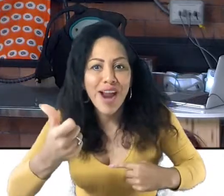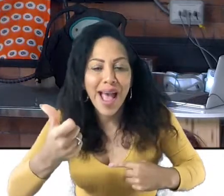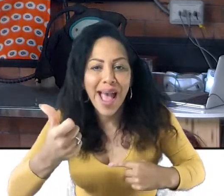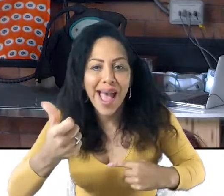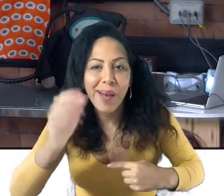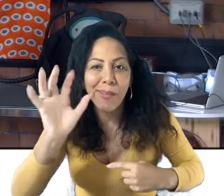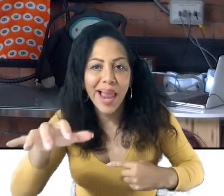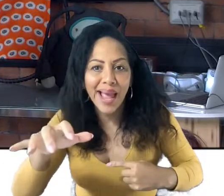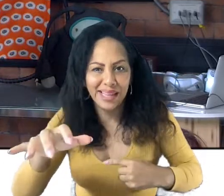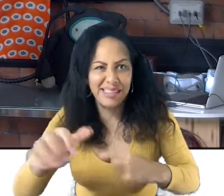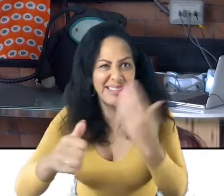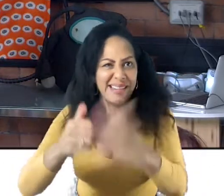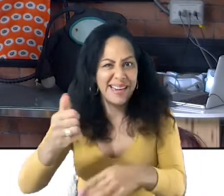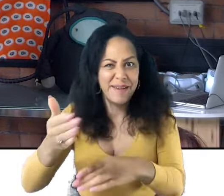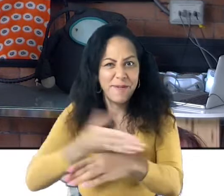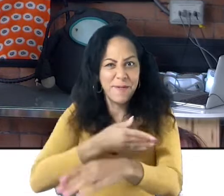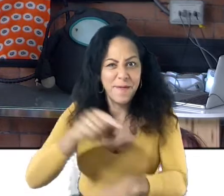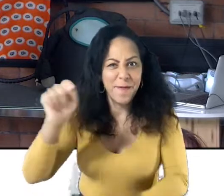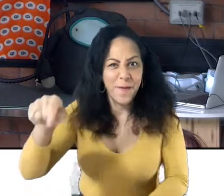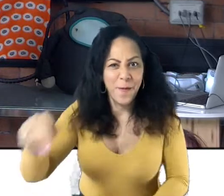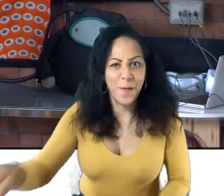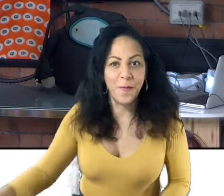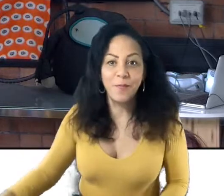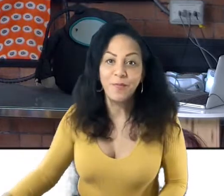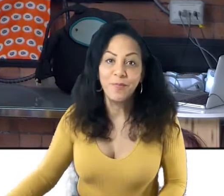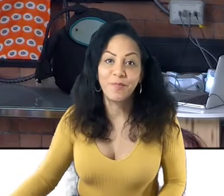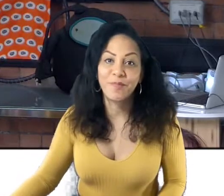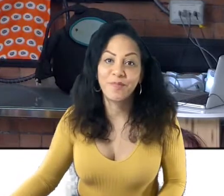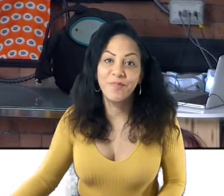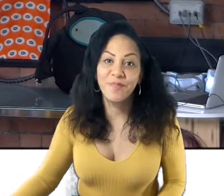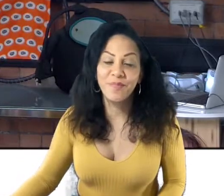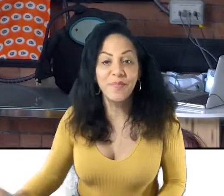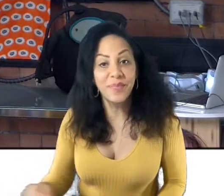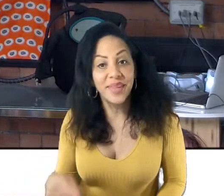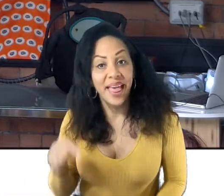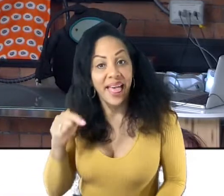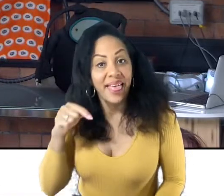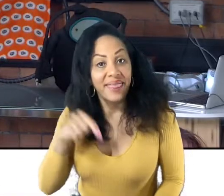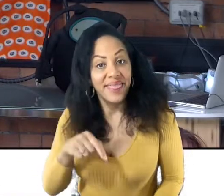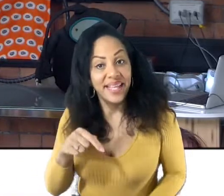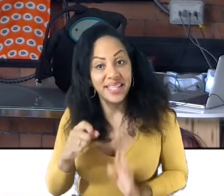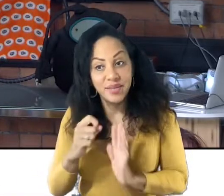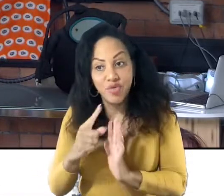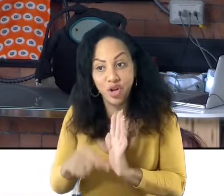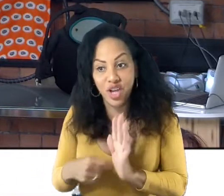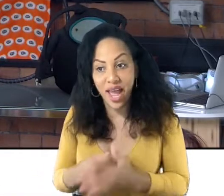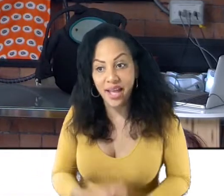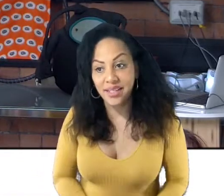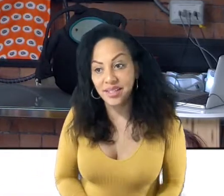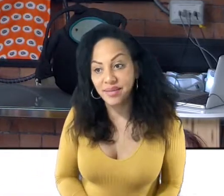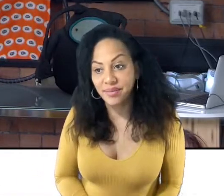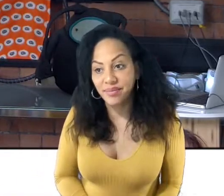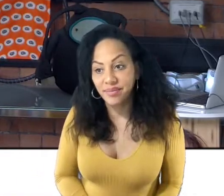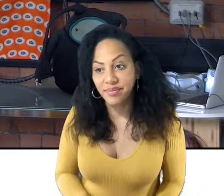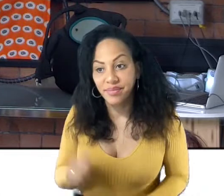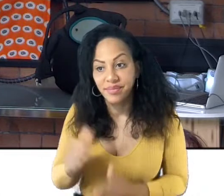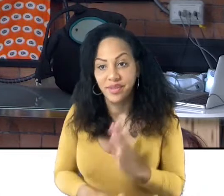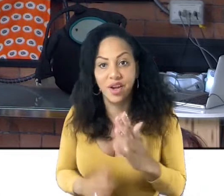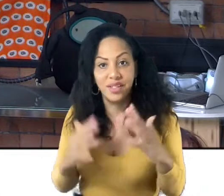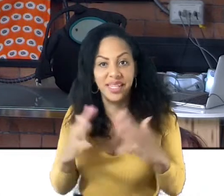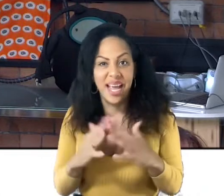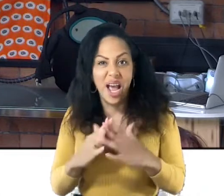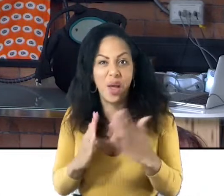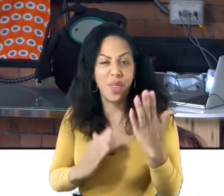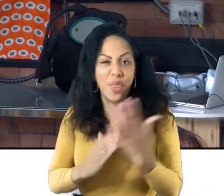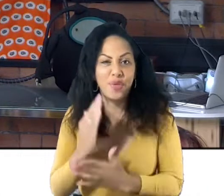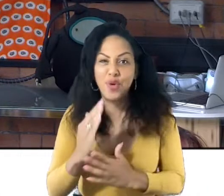situations. And this project, I suppose, born out of lockdown